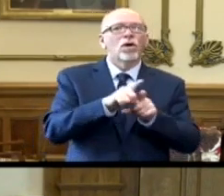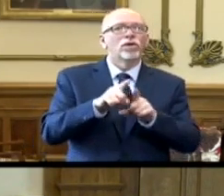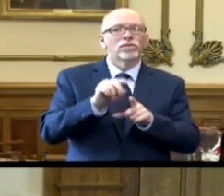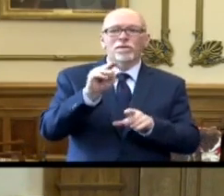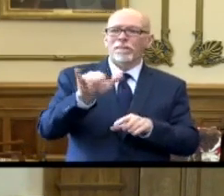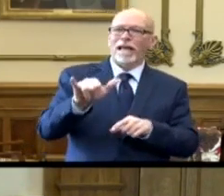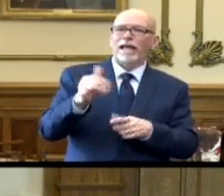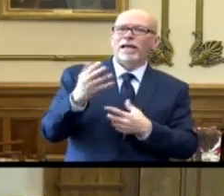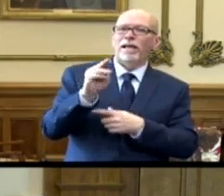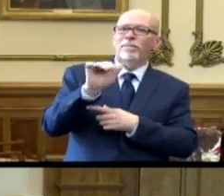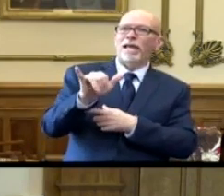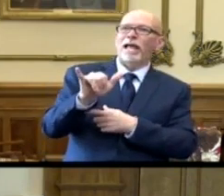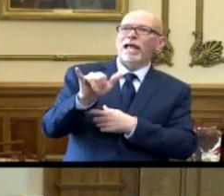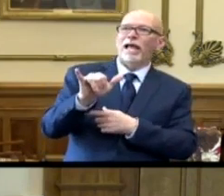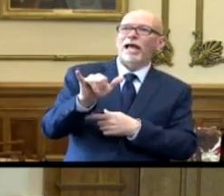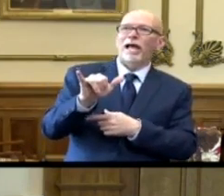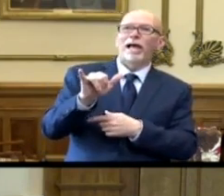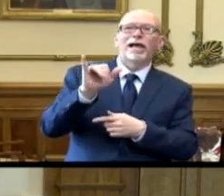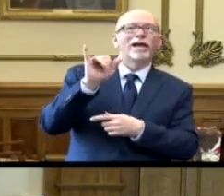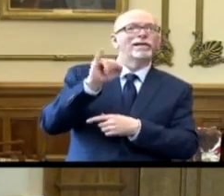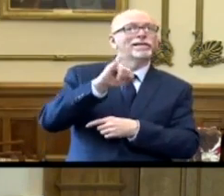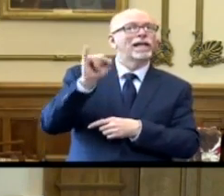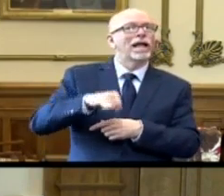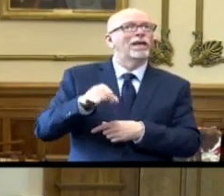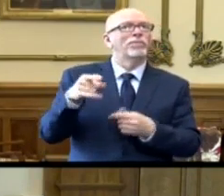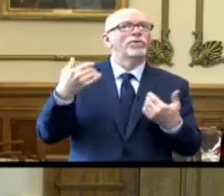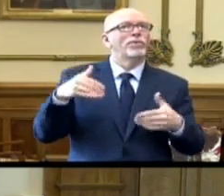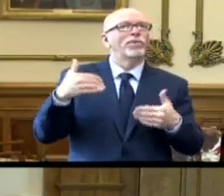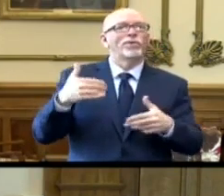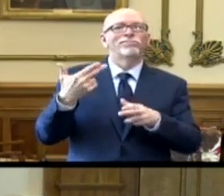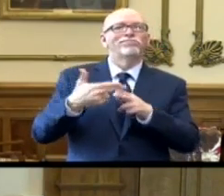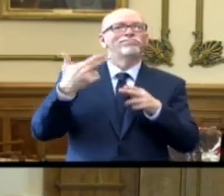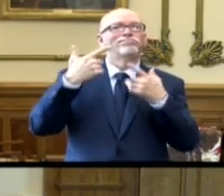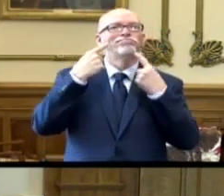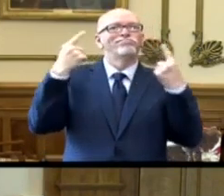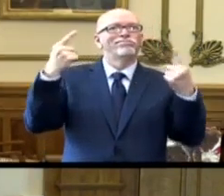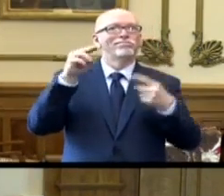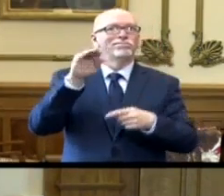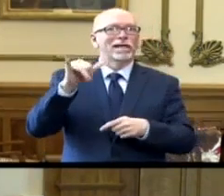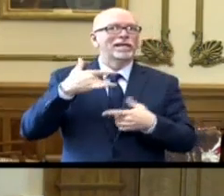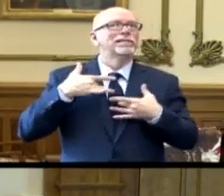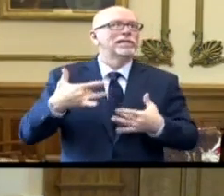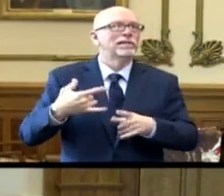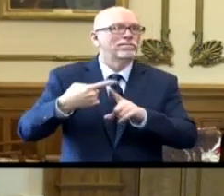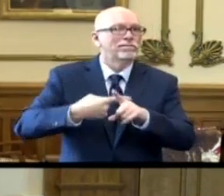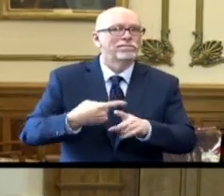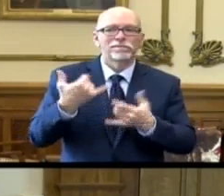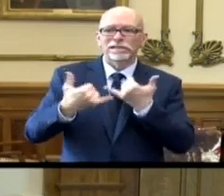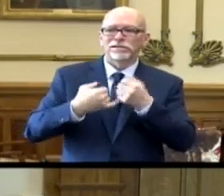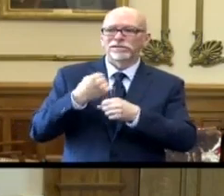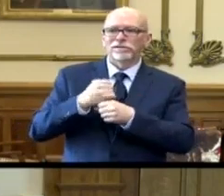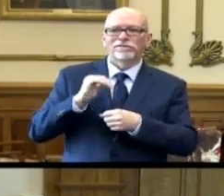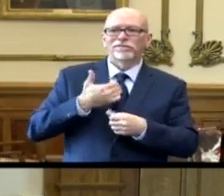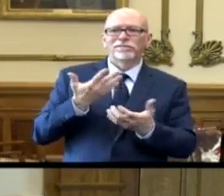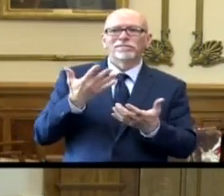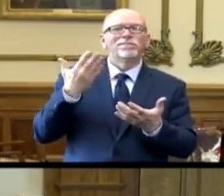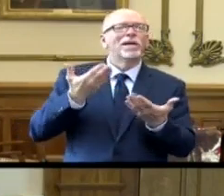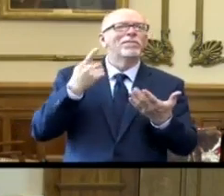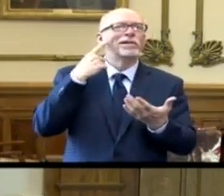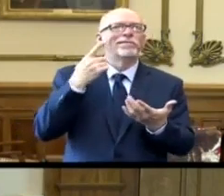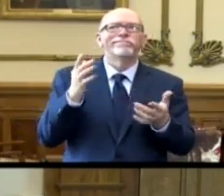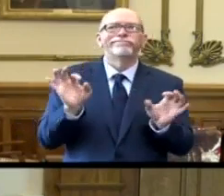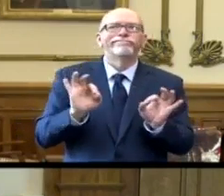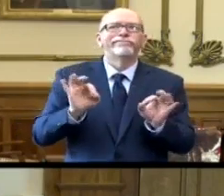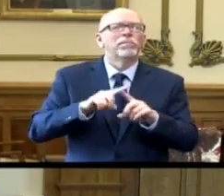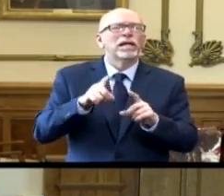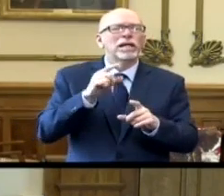May, isn't it? It's the glorious time of the year in Indianapolis, usually. So this may seem a little frivolous and self-serving, but